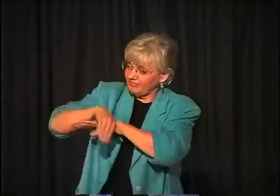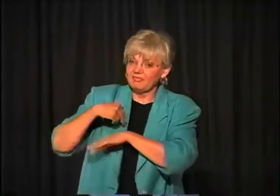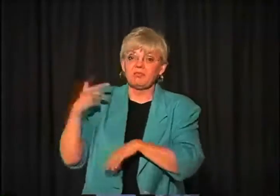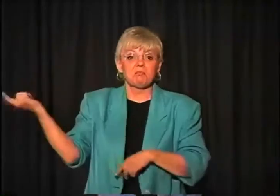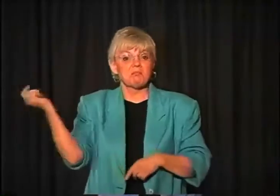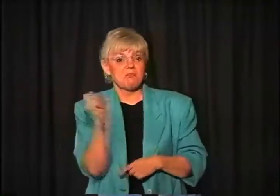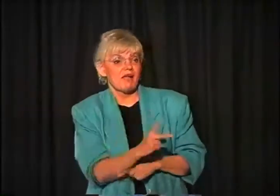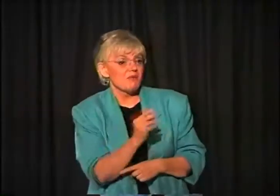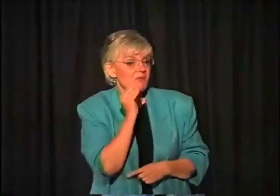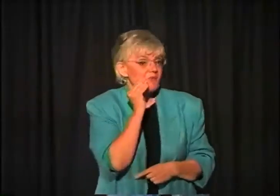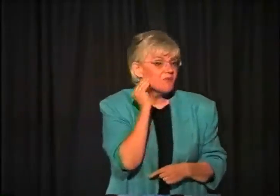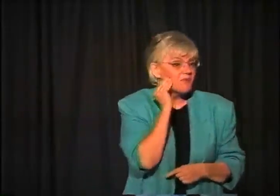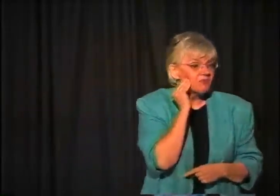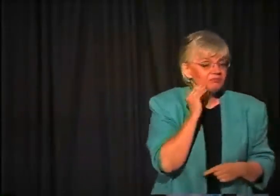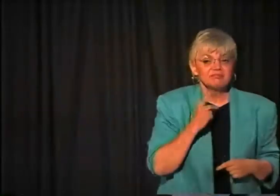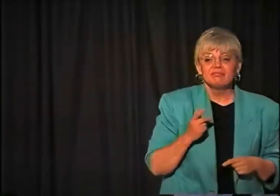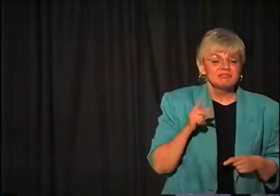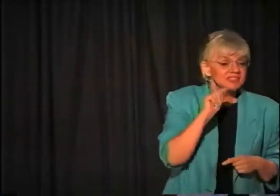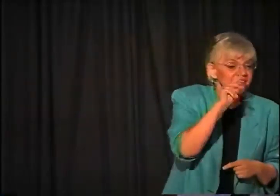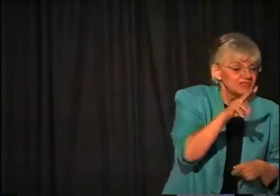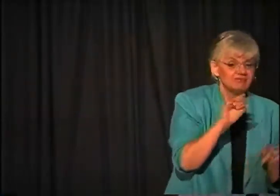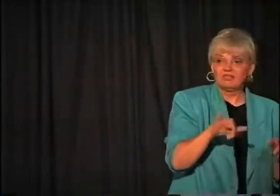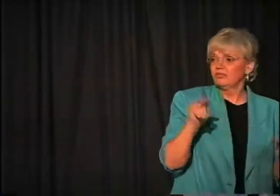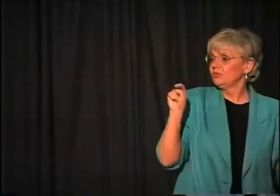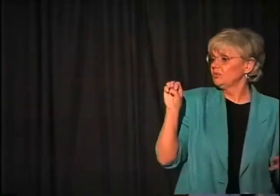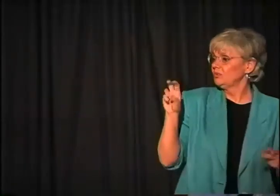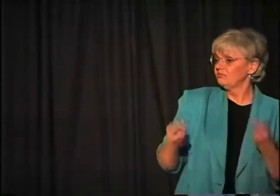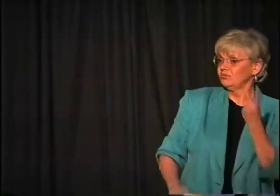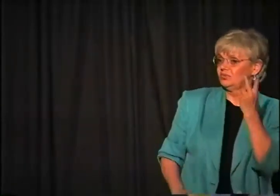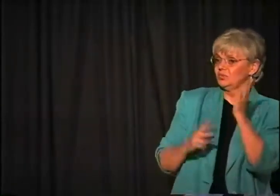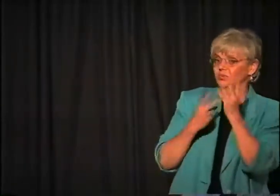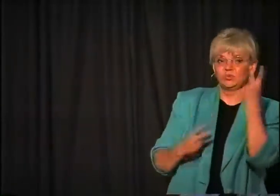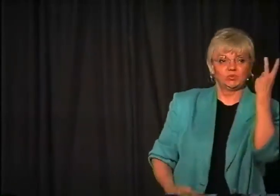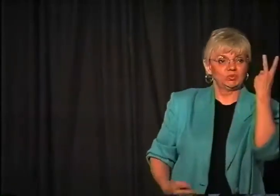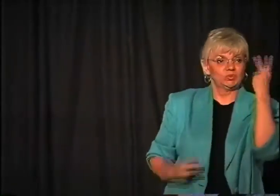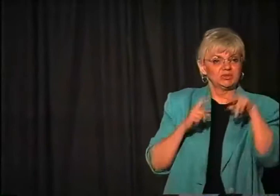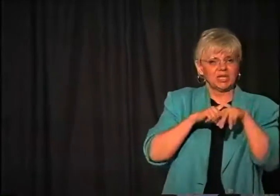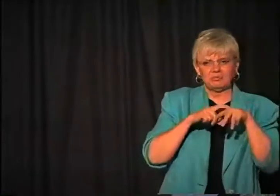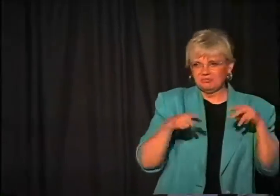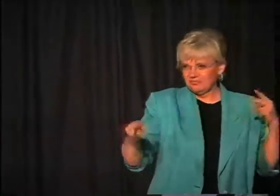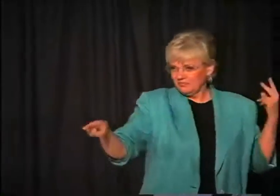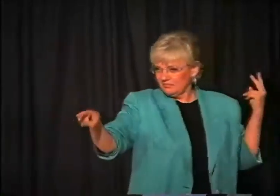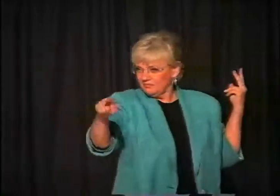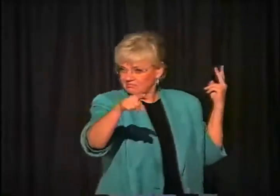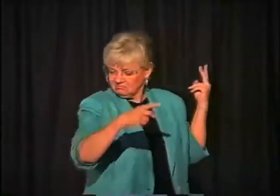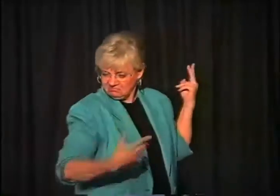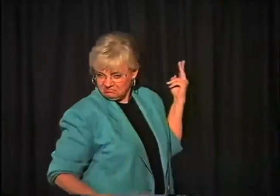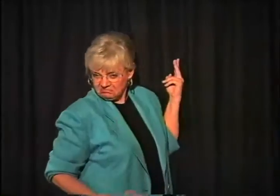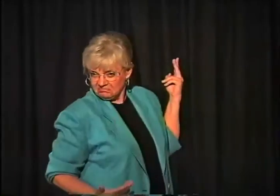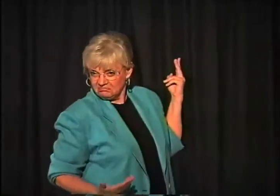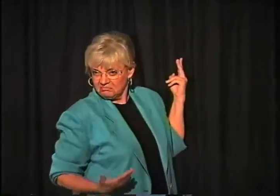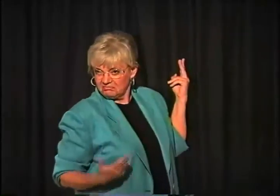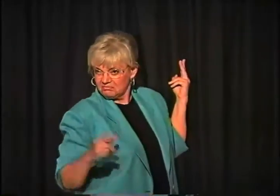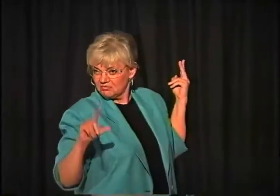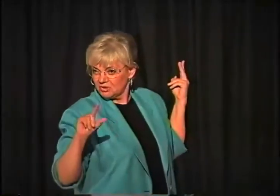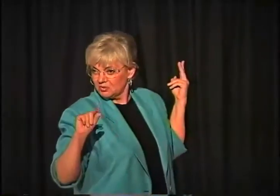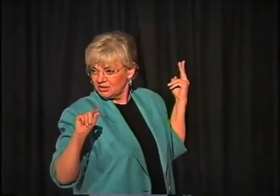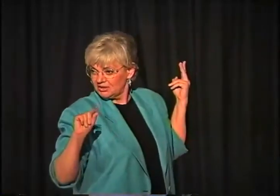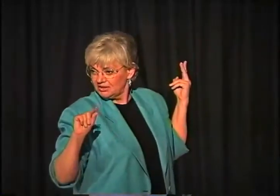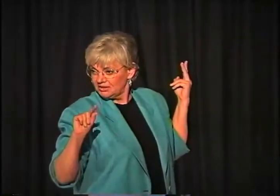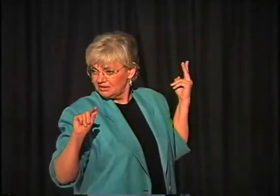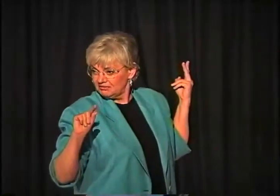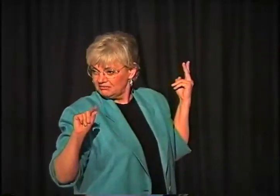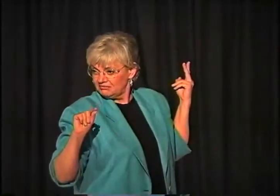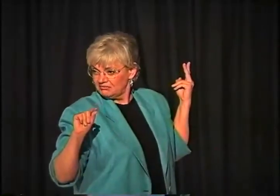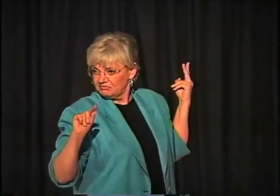day long. It's not until we get home in the evening, check out the news, 6 o'clock. You know,